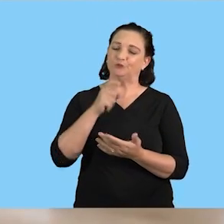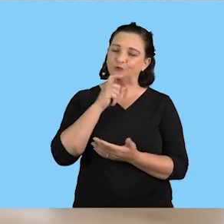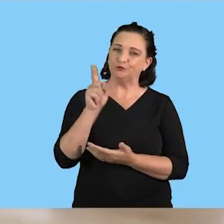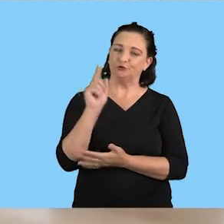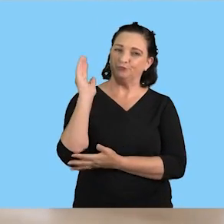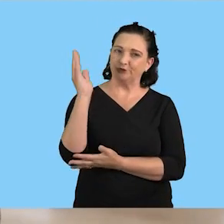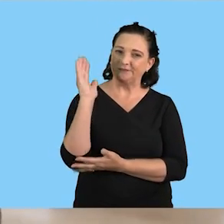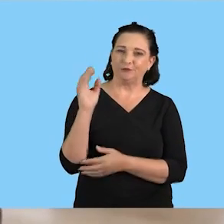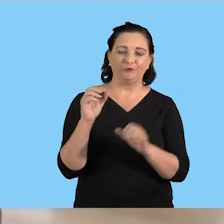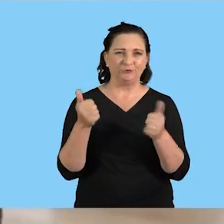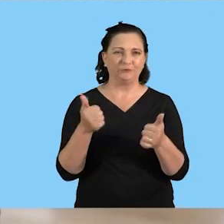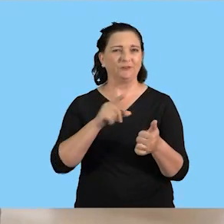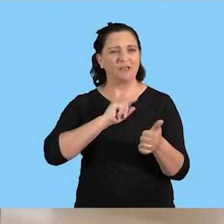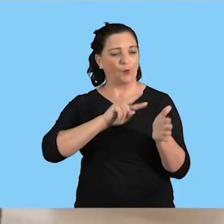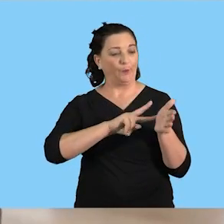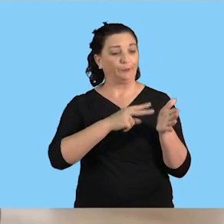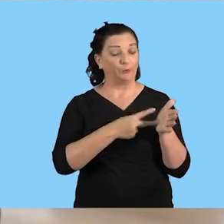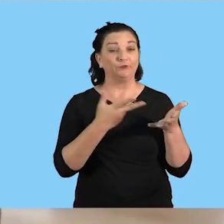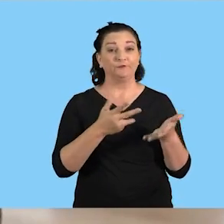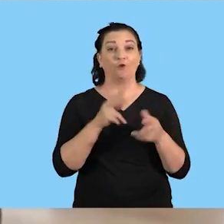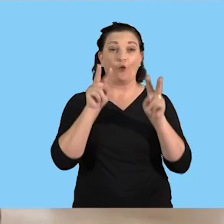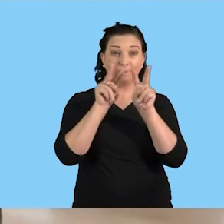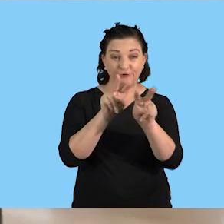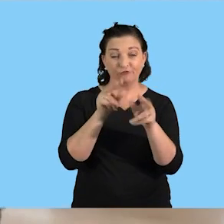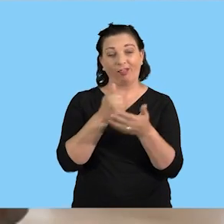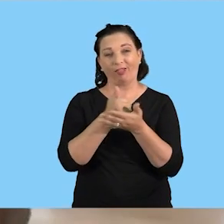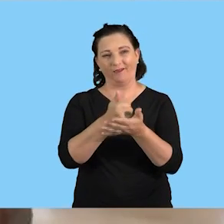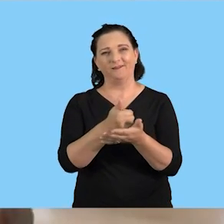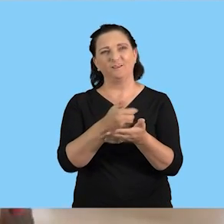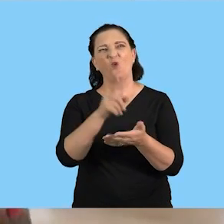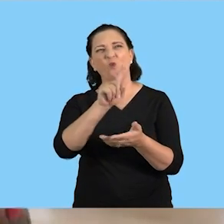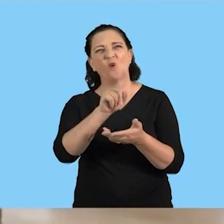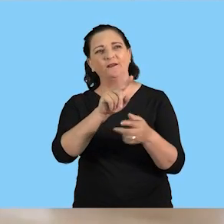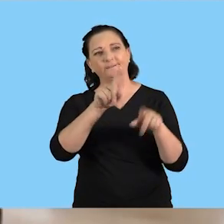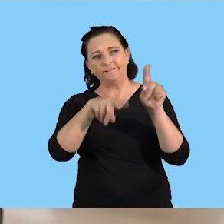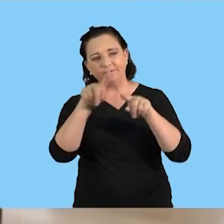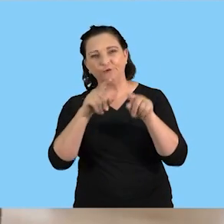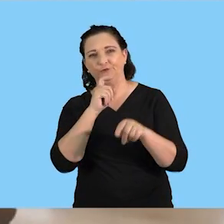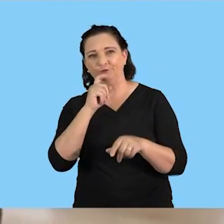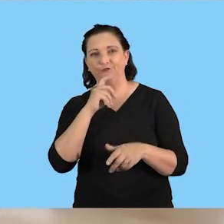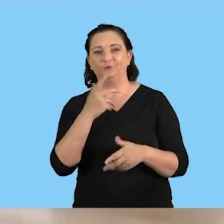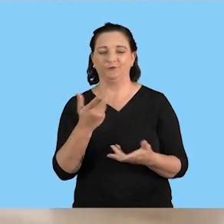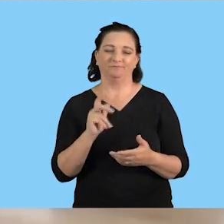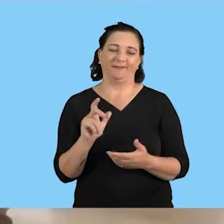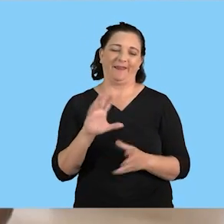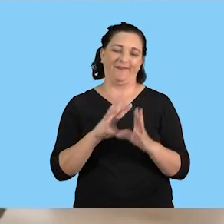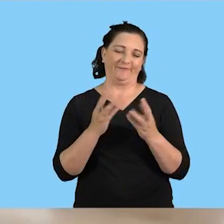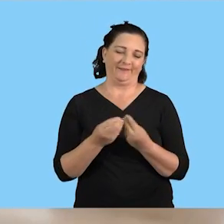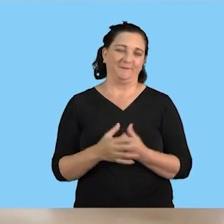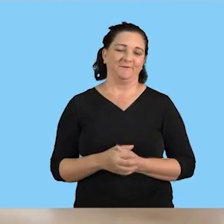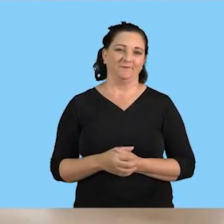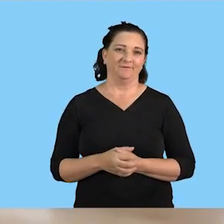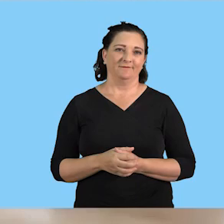the visual aids and what is the whole purpose of a visual aid, and the type of visual aid that you're going to use, it needs to be appropriate and all of